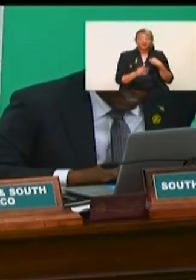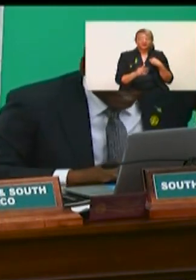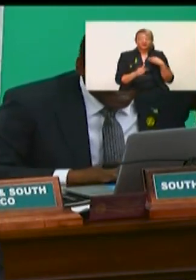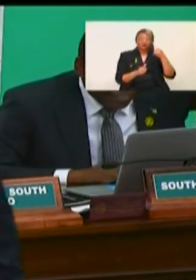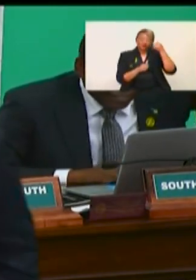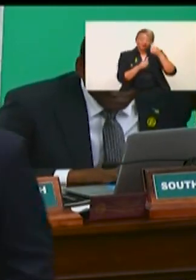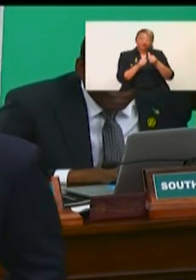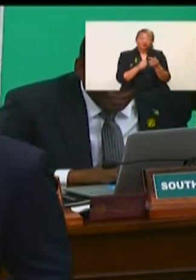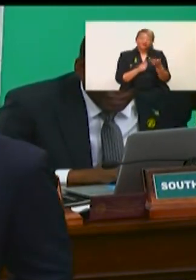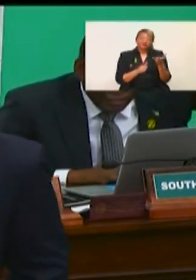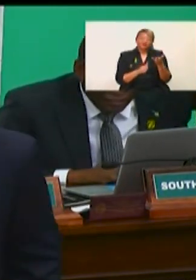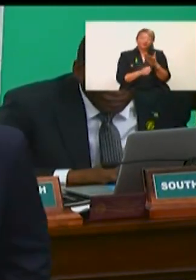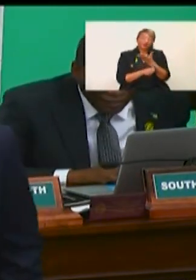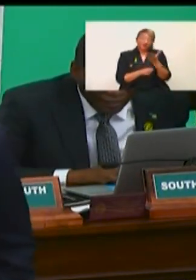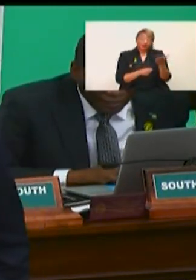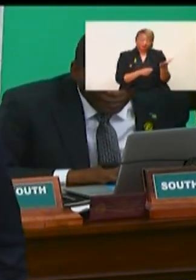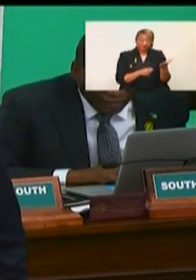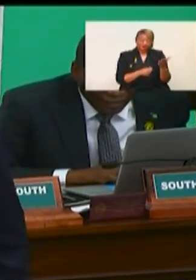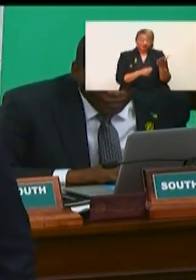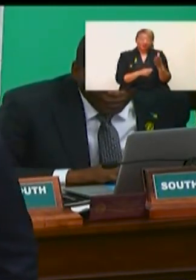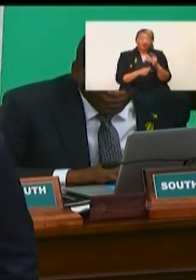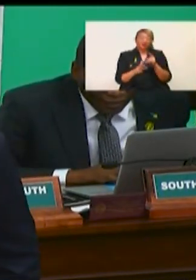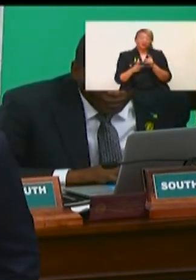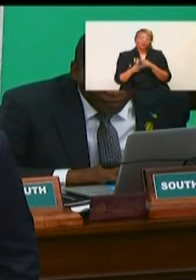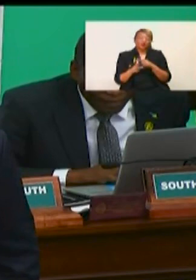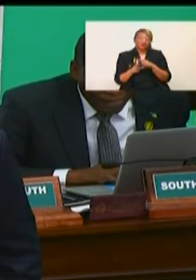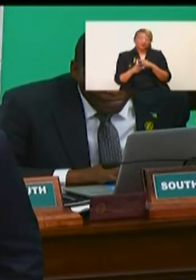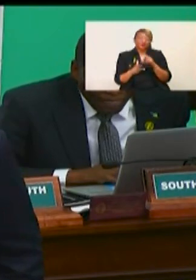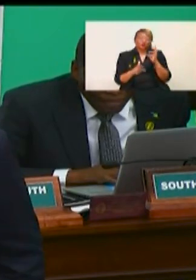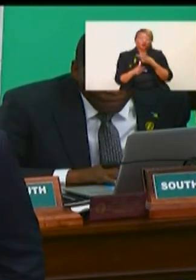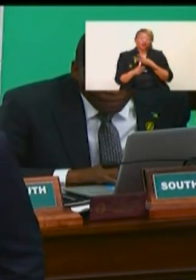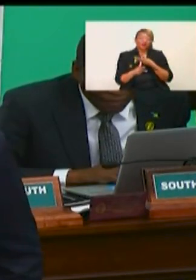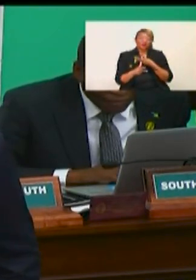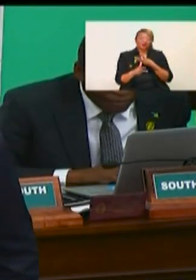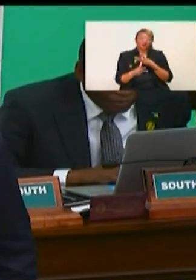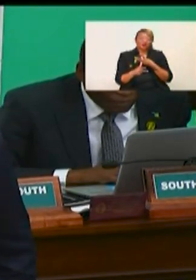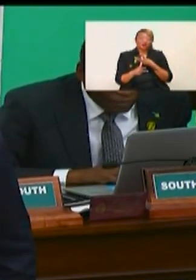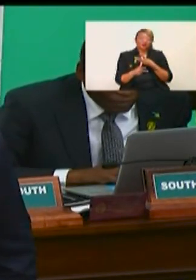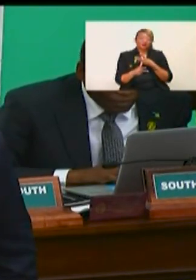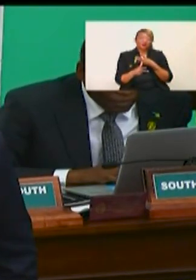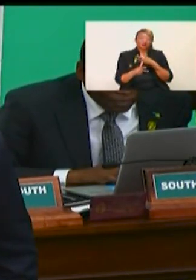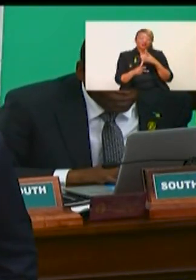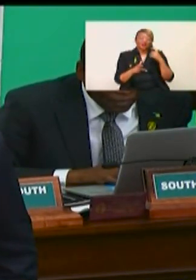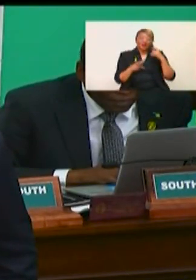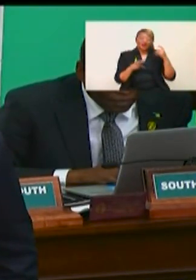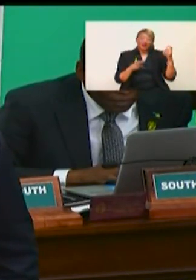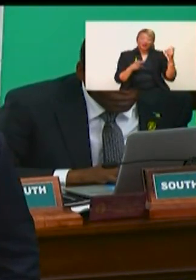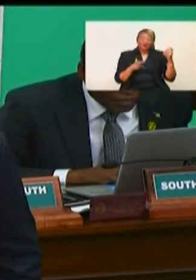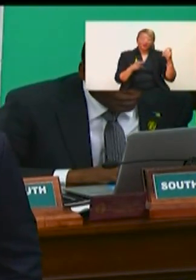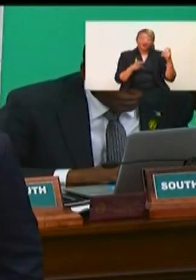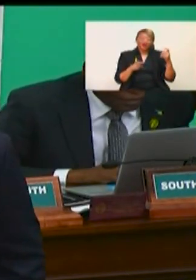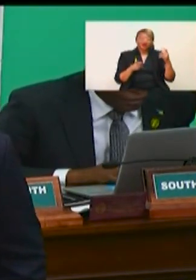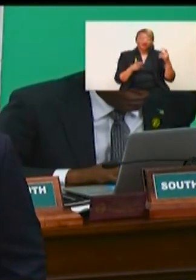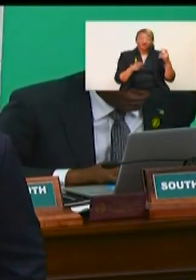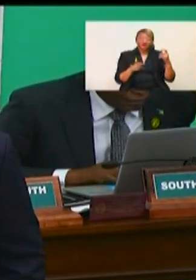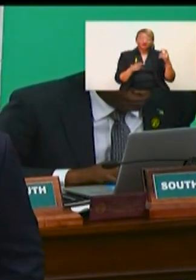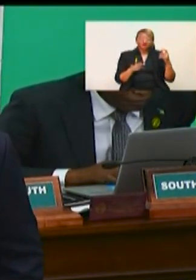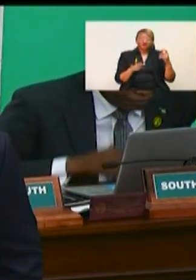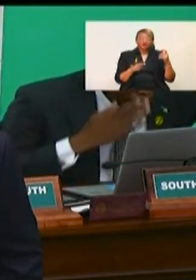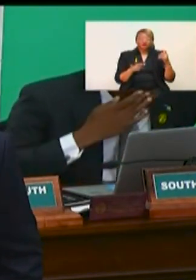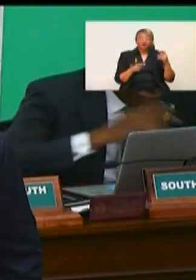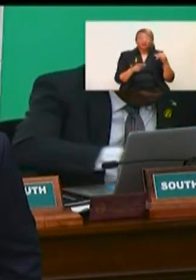The member must remember there are several factors. One, we are the envy of the world in terms of having the best port in the